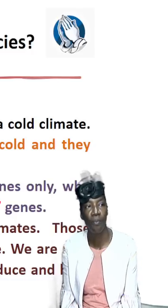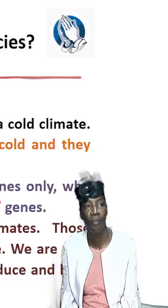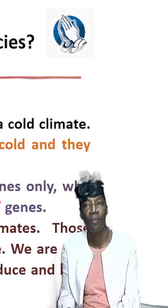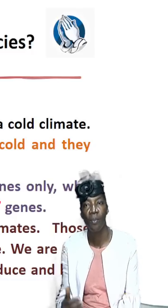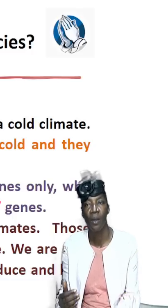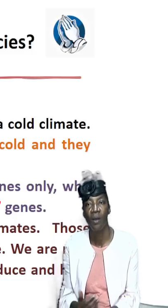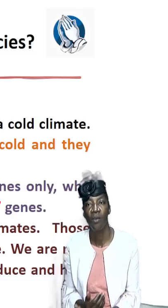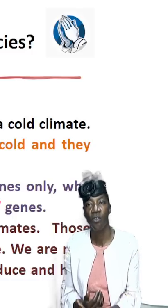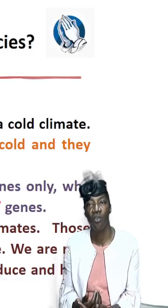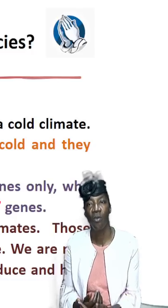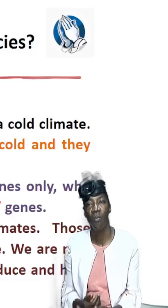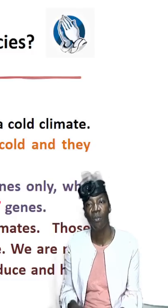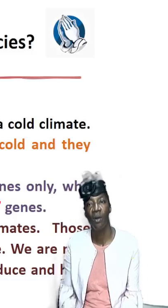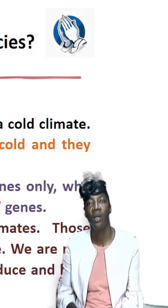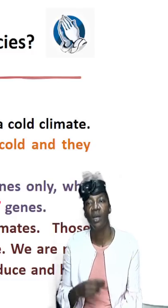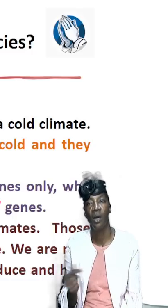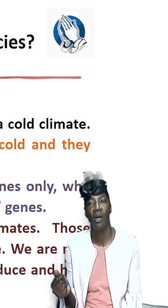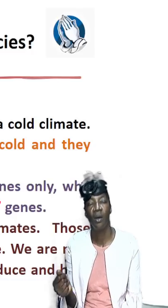some of those dogs